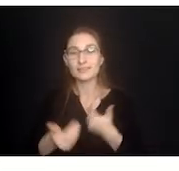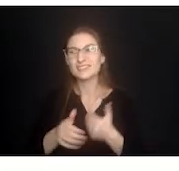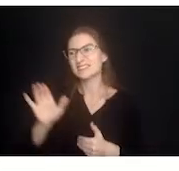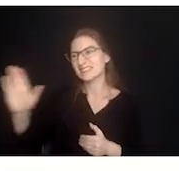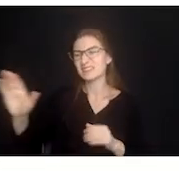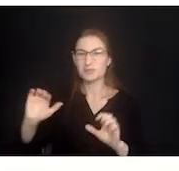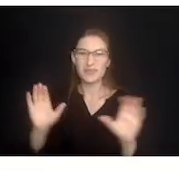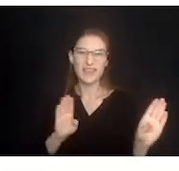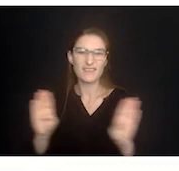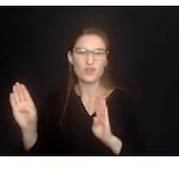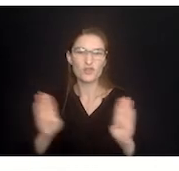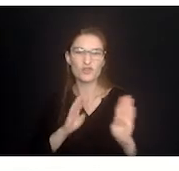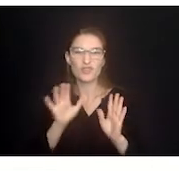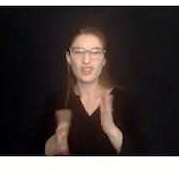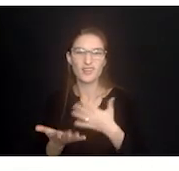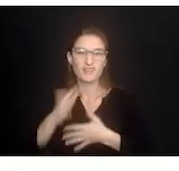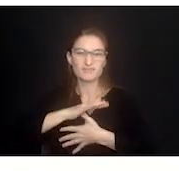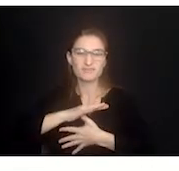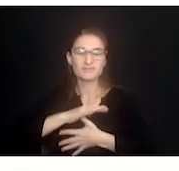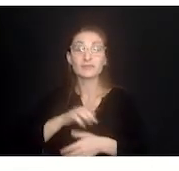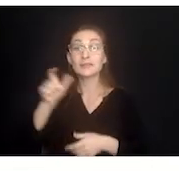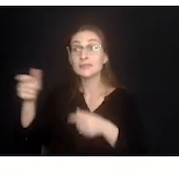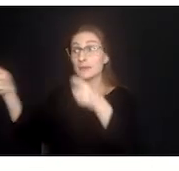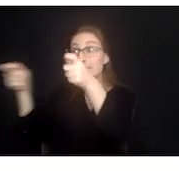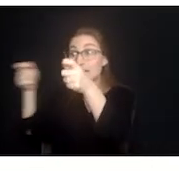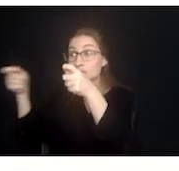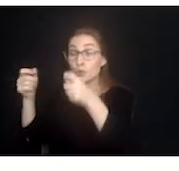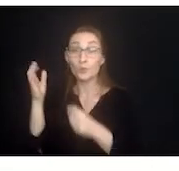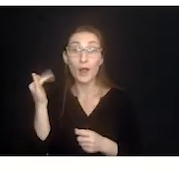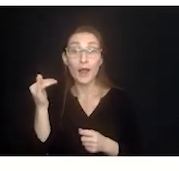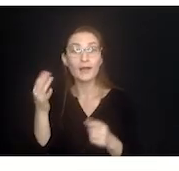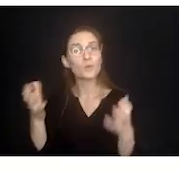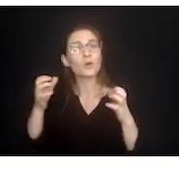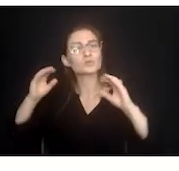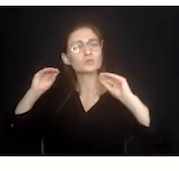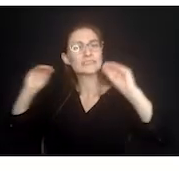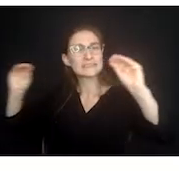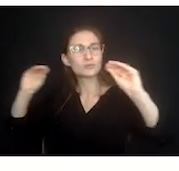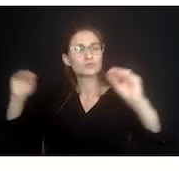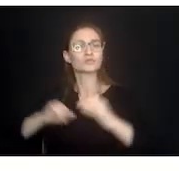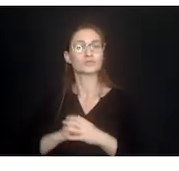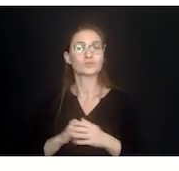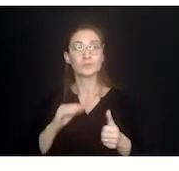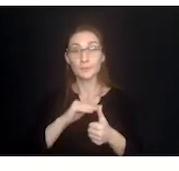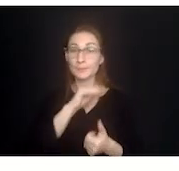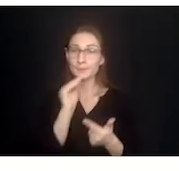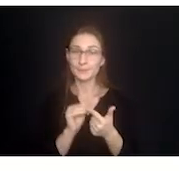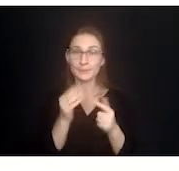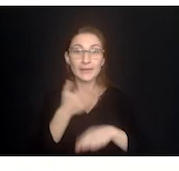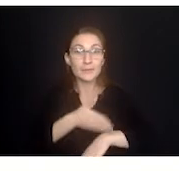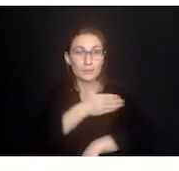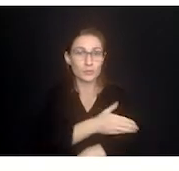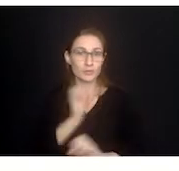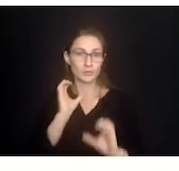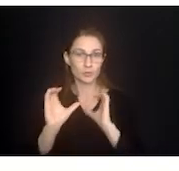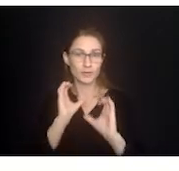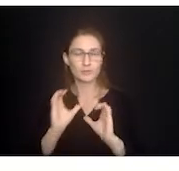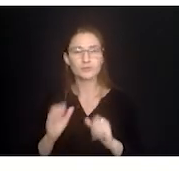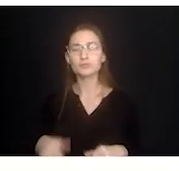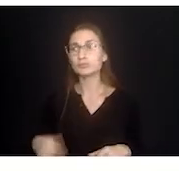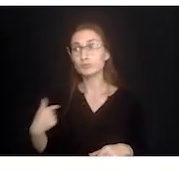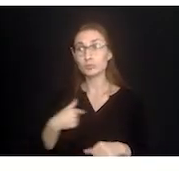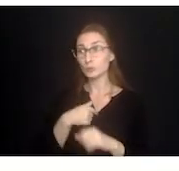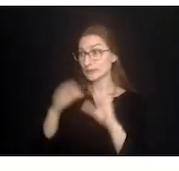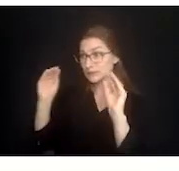to any new progress, and that was Richie's challenging behavior. We need to make it manageable so we could teach. Next, it was all about